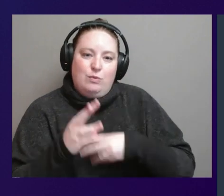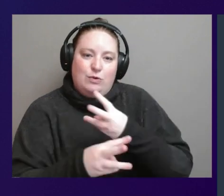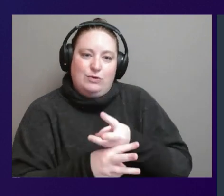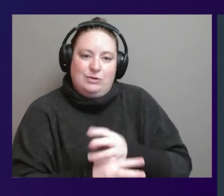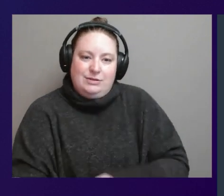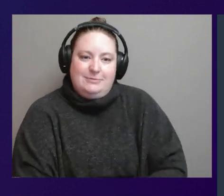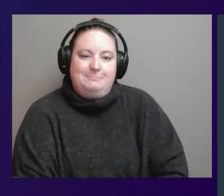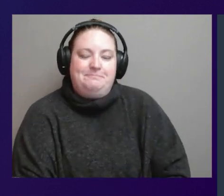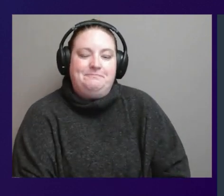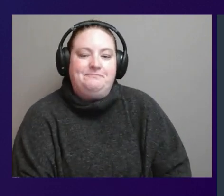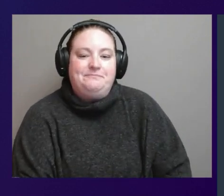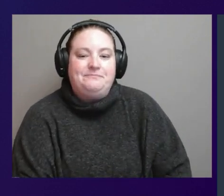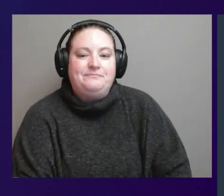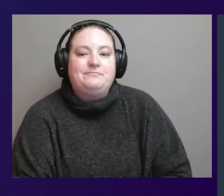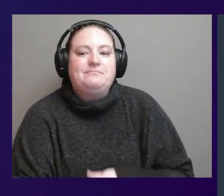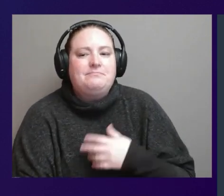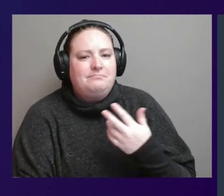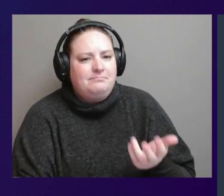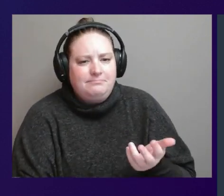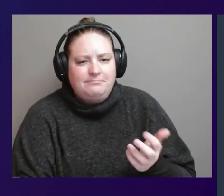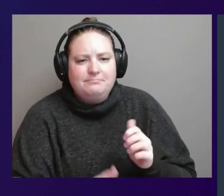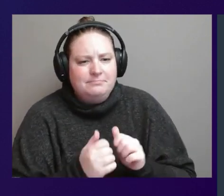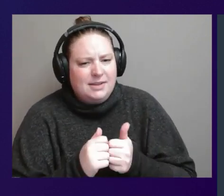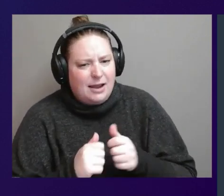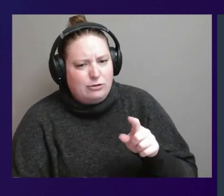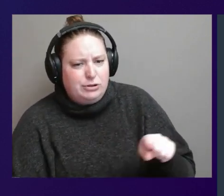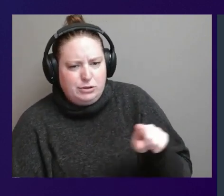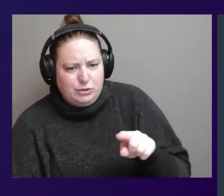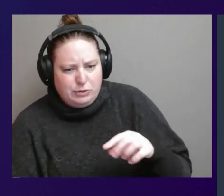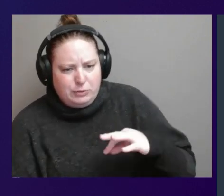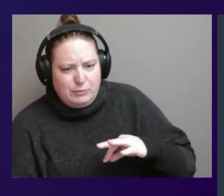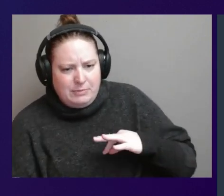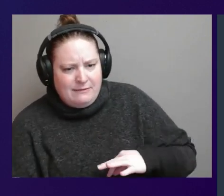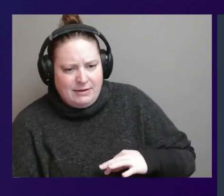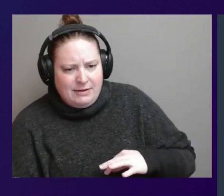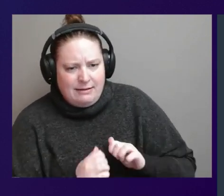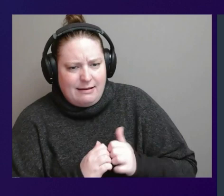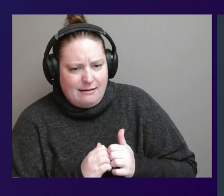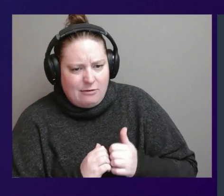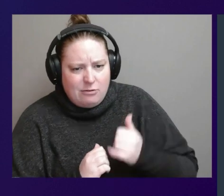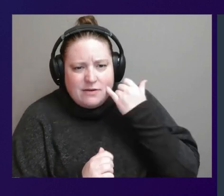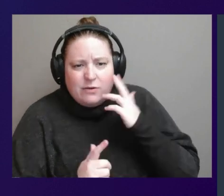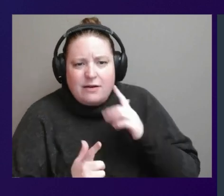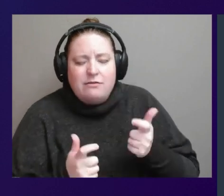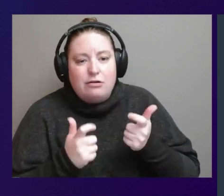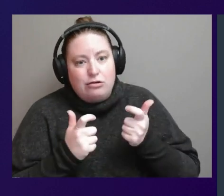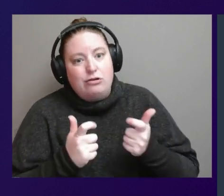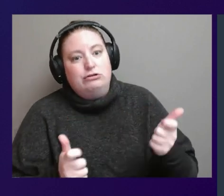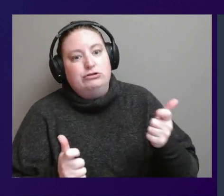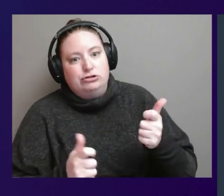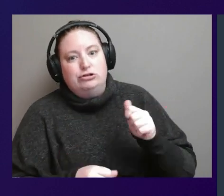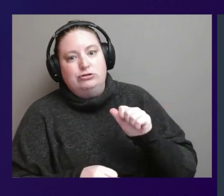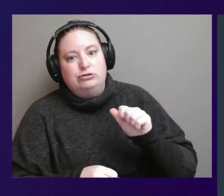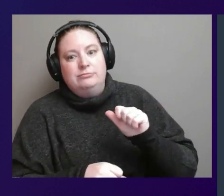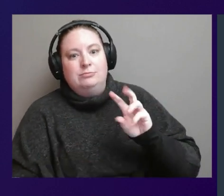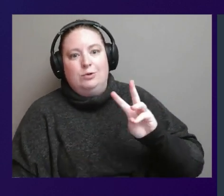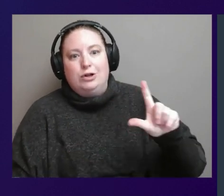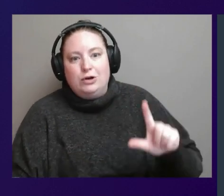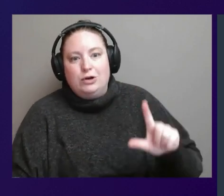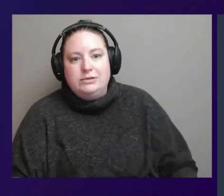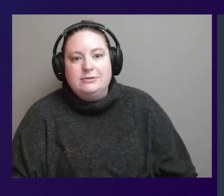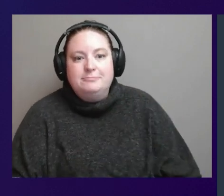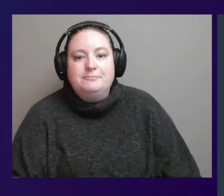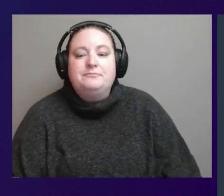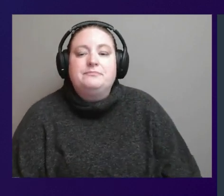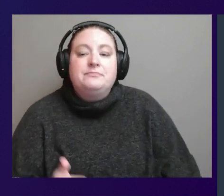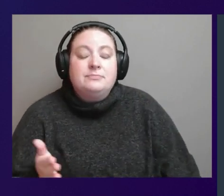Now you might ask how you might benefit from this performance improvement if you have much larger retrieval workloads. Well, let's walk through an example. Say you